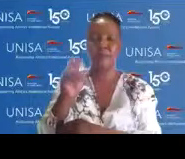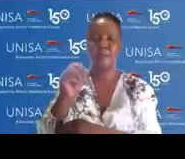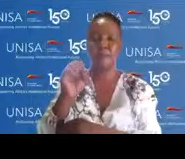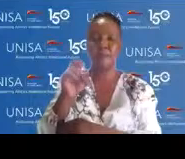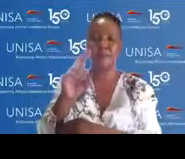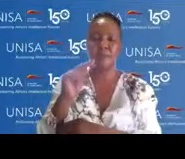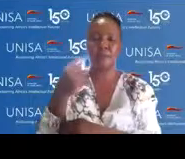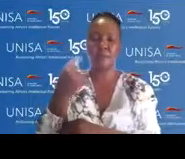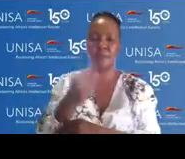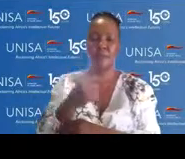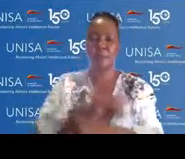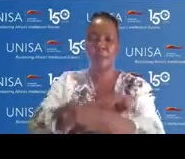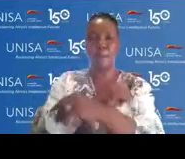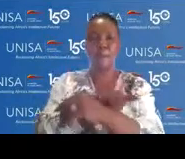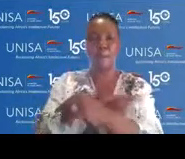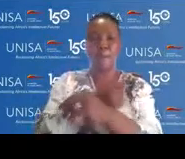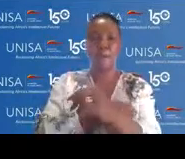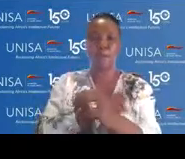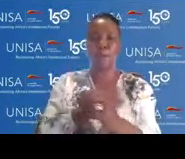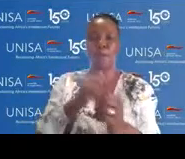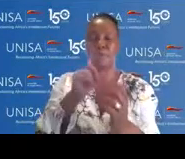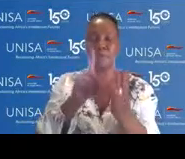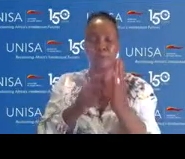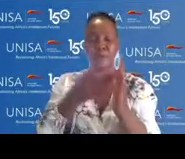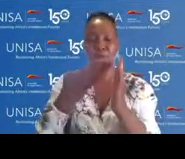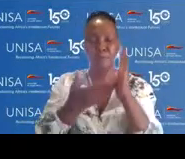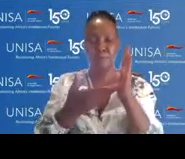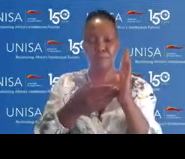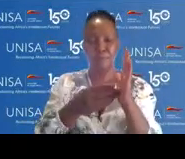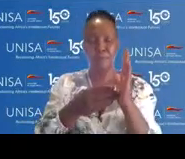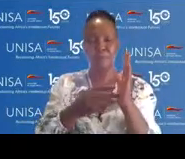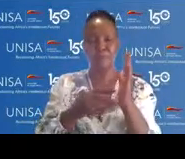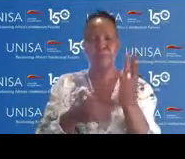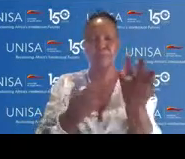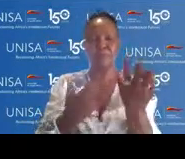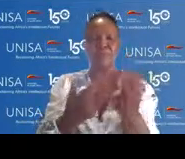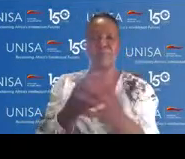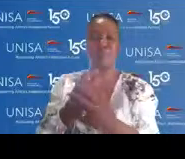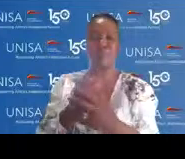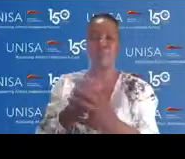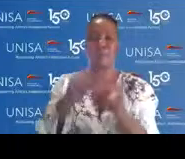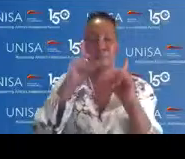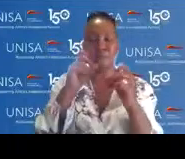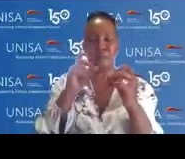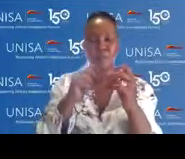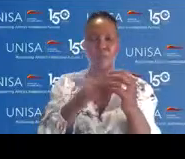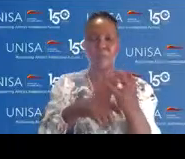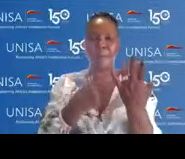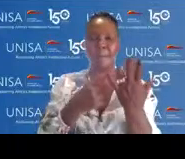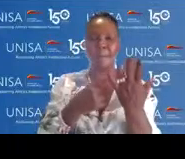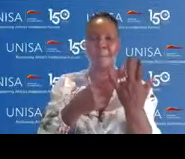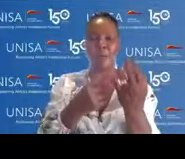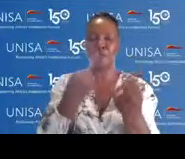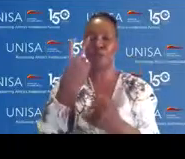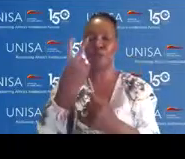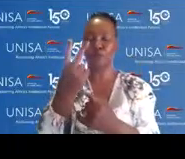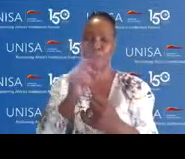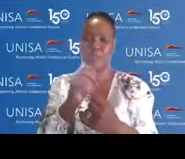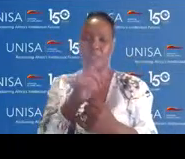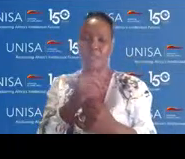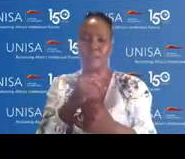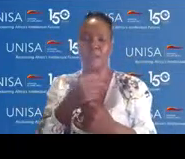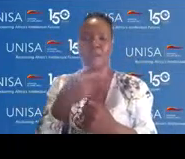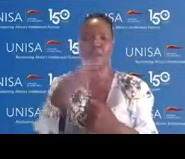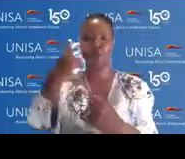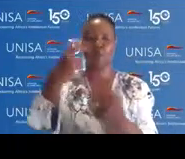button. You hit them together and it takes a pic. So if you're seeing my screen, you just notice now that it's actually popping up.